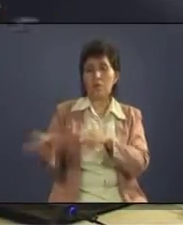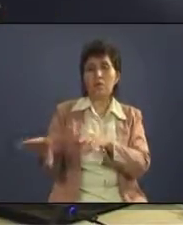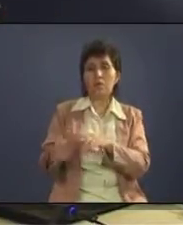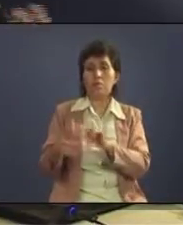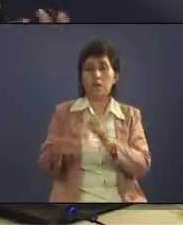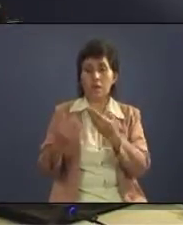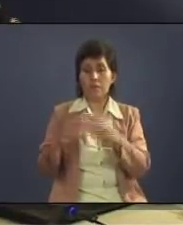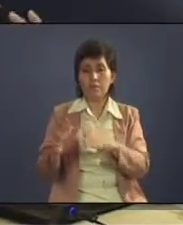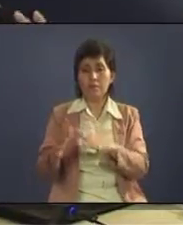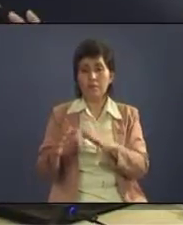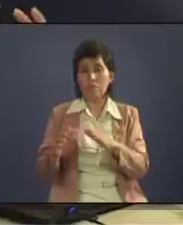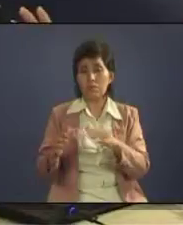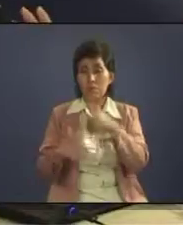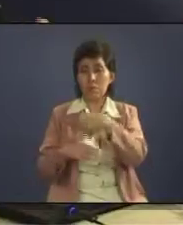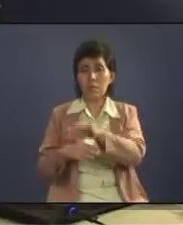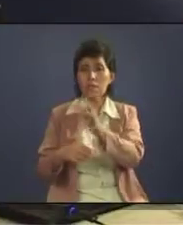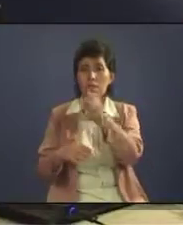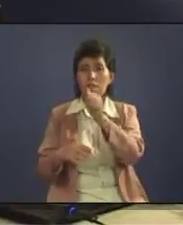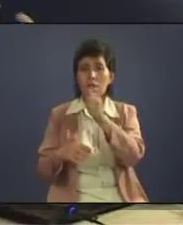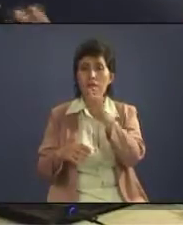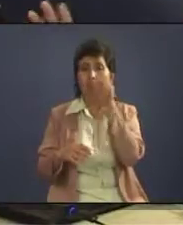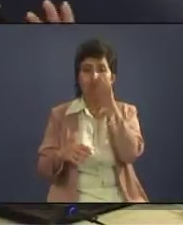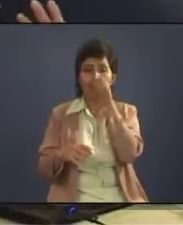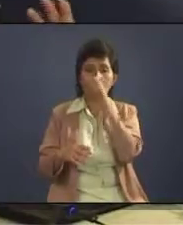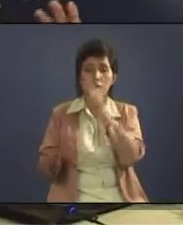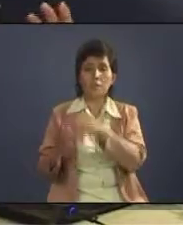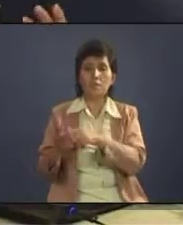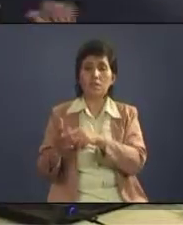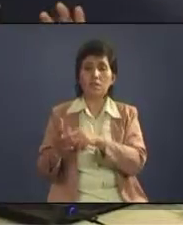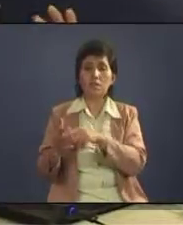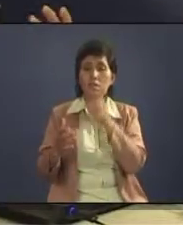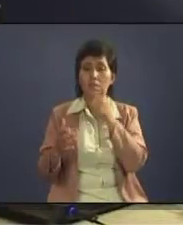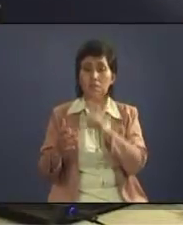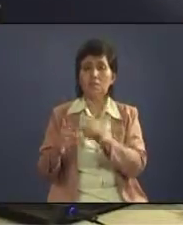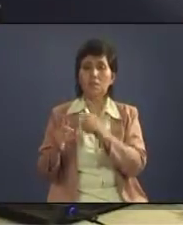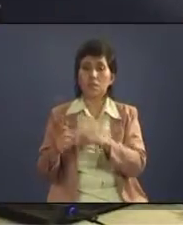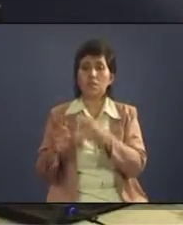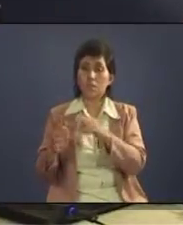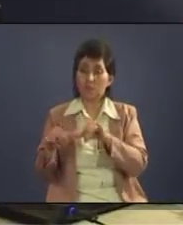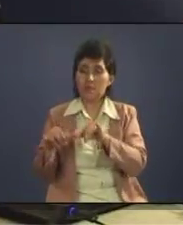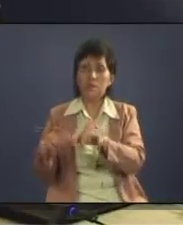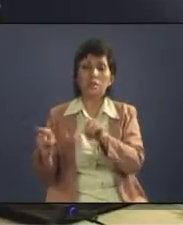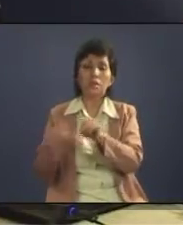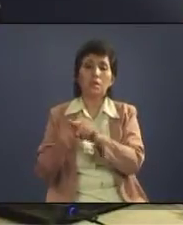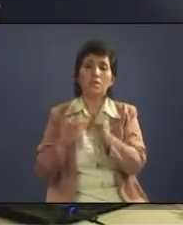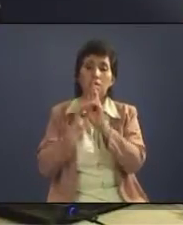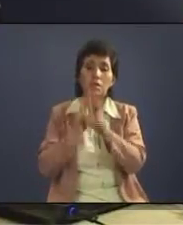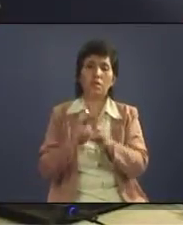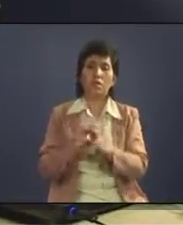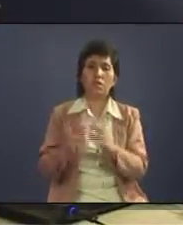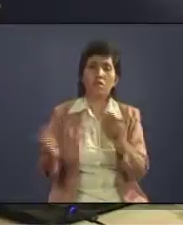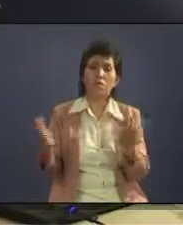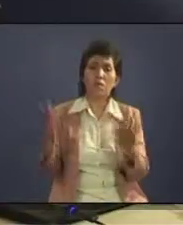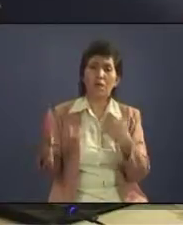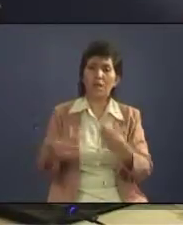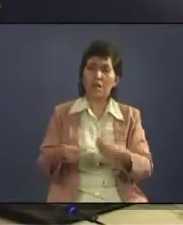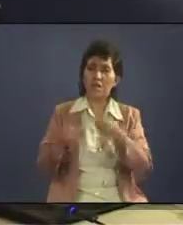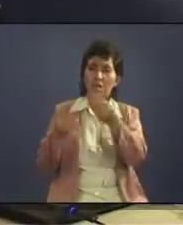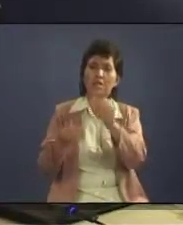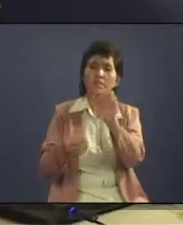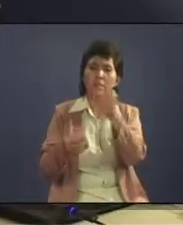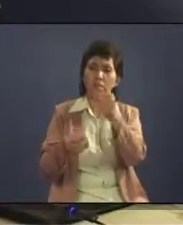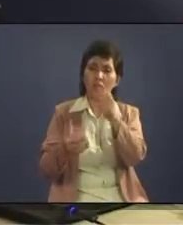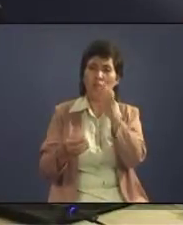after you send 10 bouquets of flowers, and this girl still hasn't responded, okay, then you try to compare. I have given 10